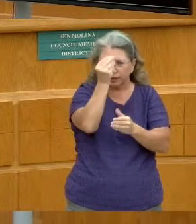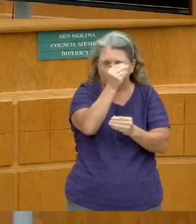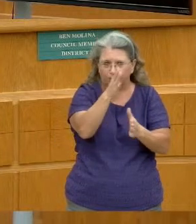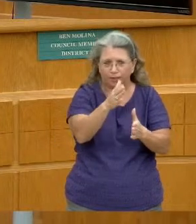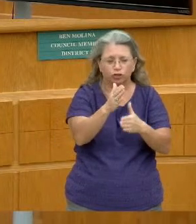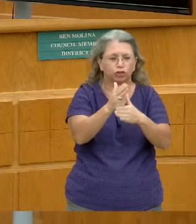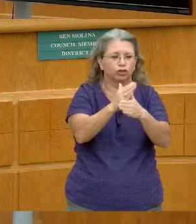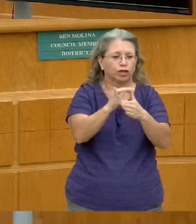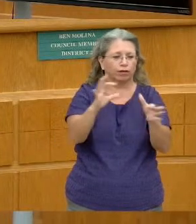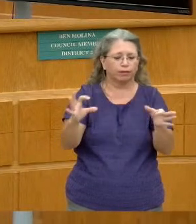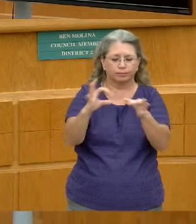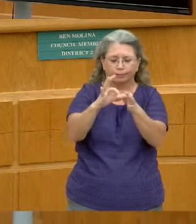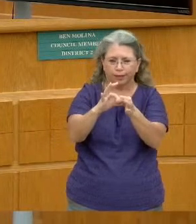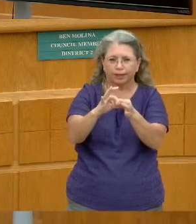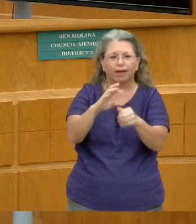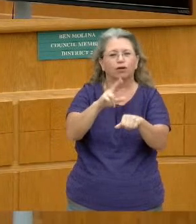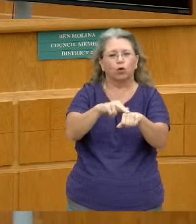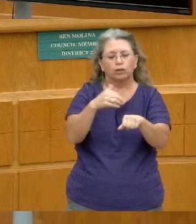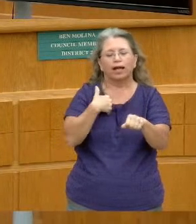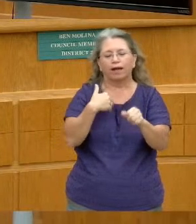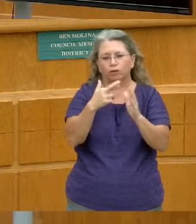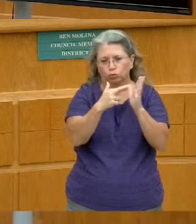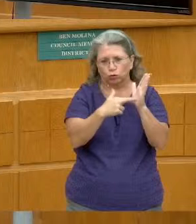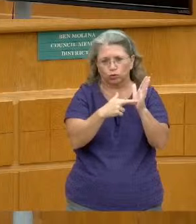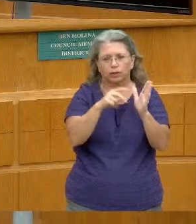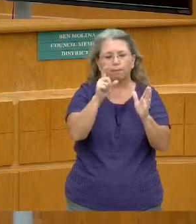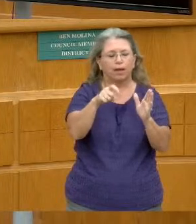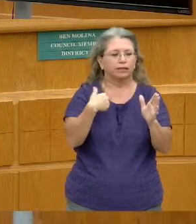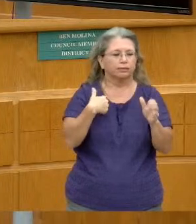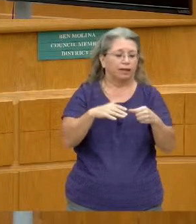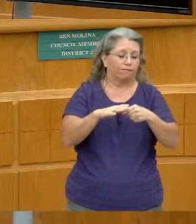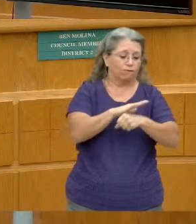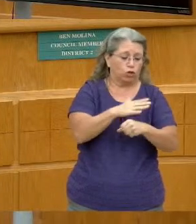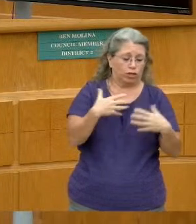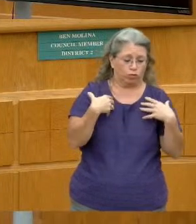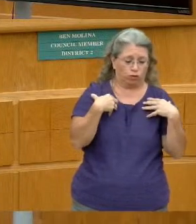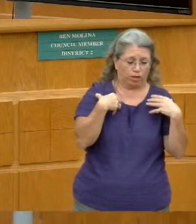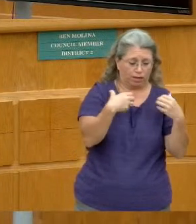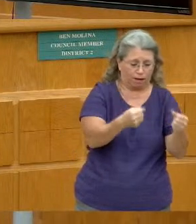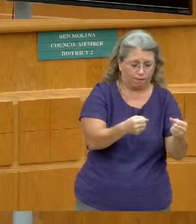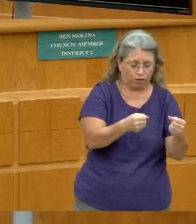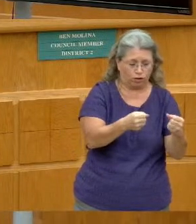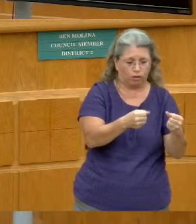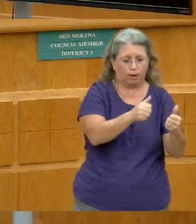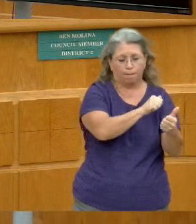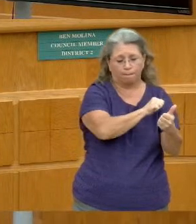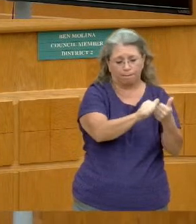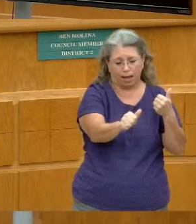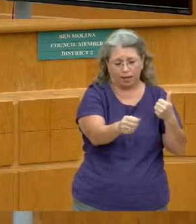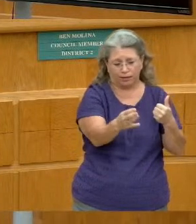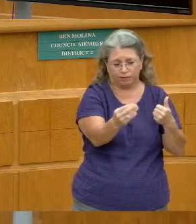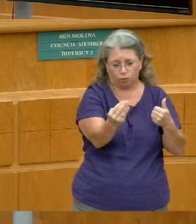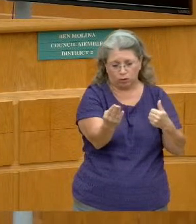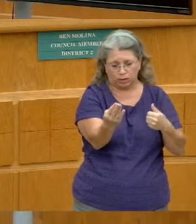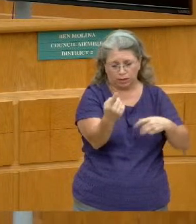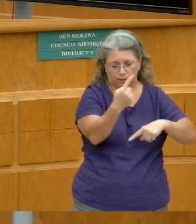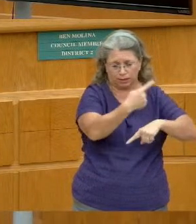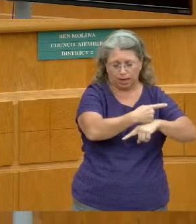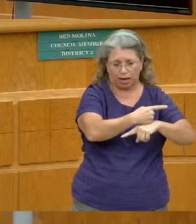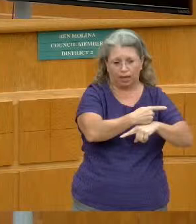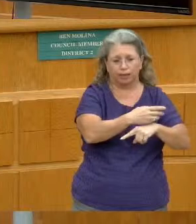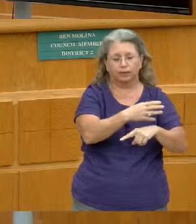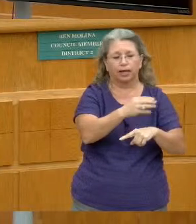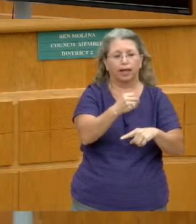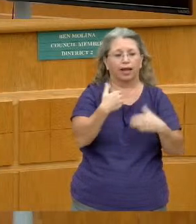some rules. You have to be fully recovered for 14 days after your positive diagnosis and symptom-free for